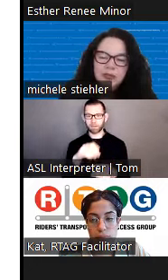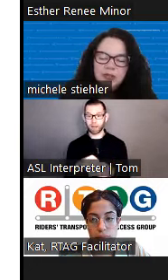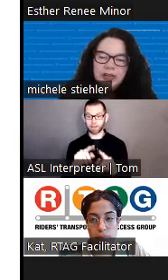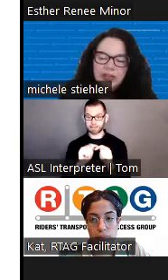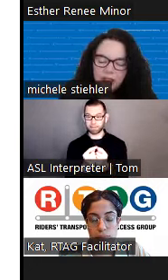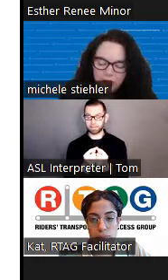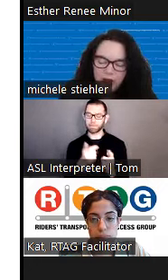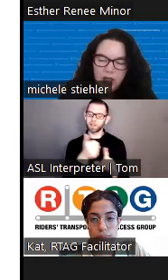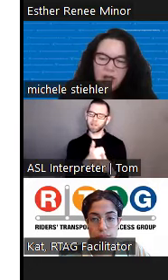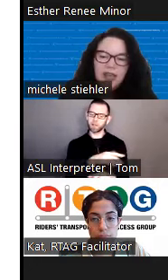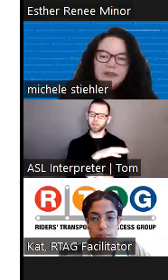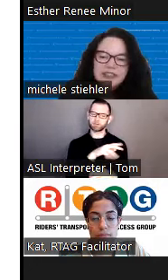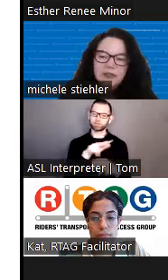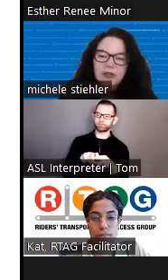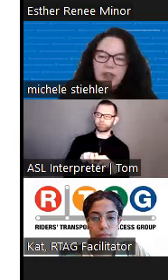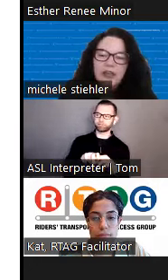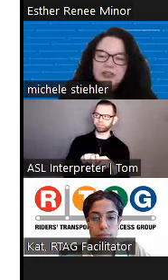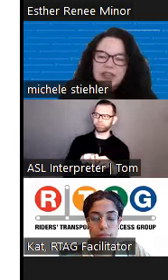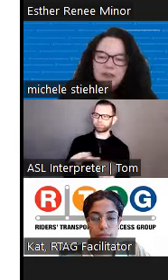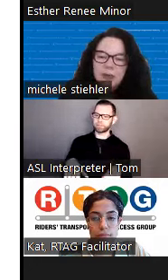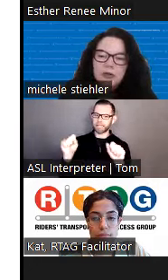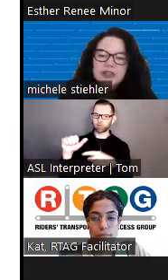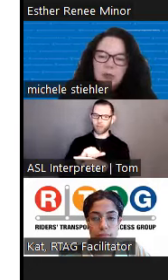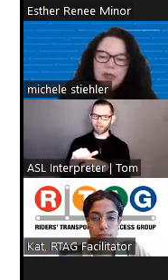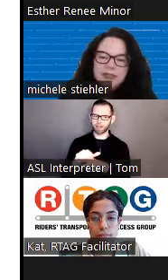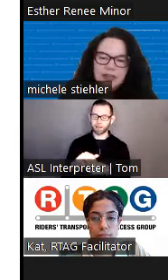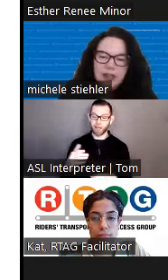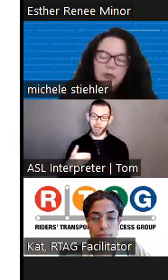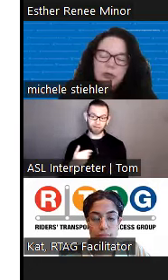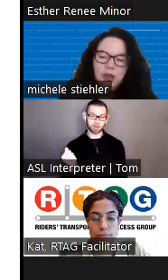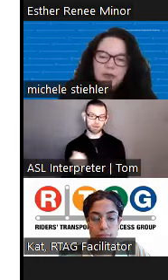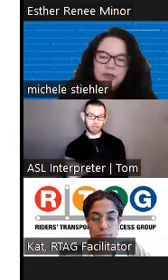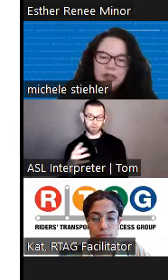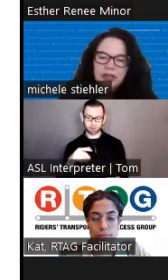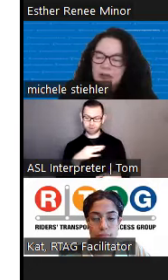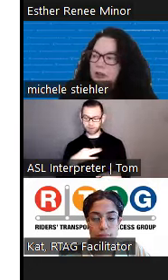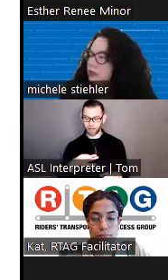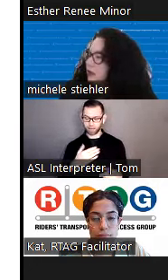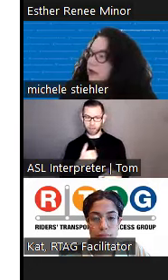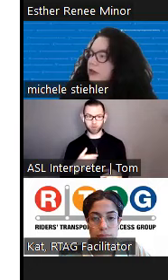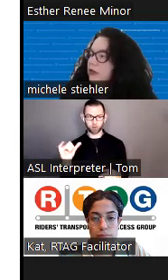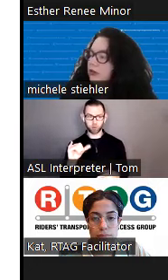through the training. We have several other staff members that will be sitting through the driver training.